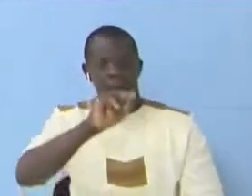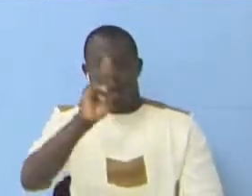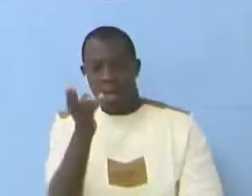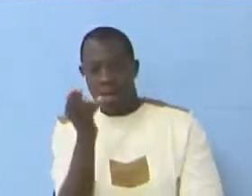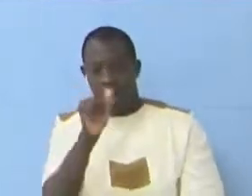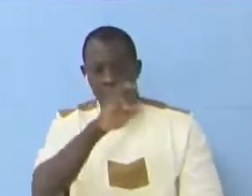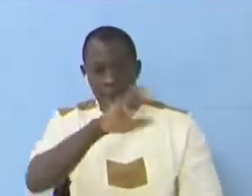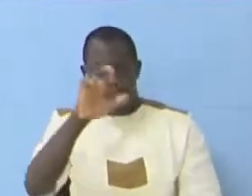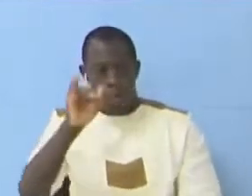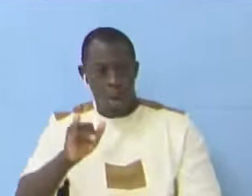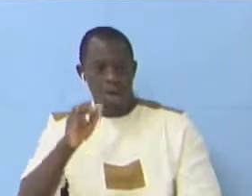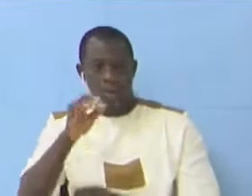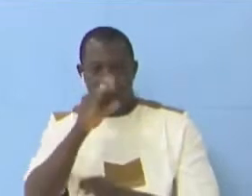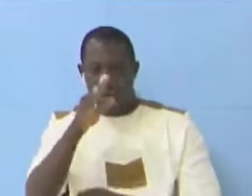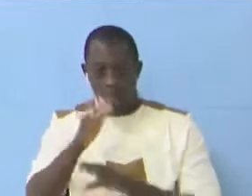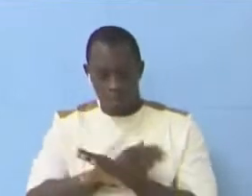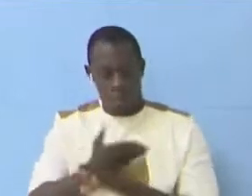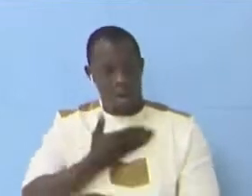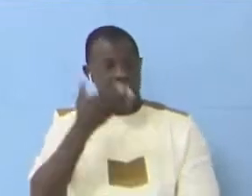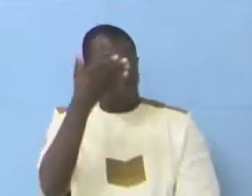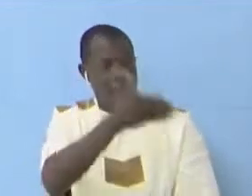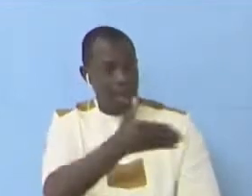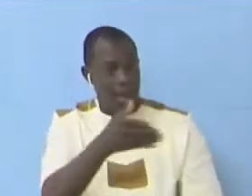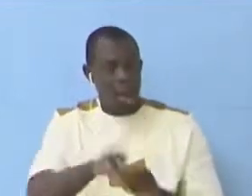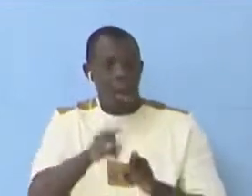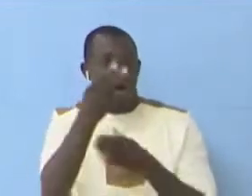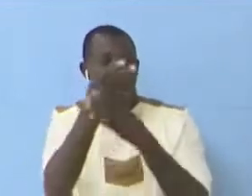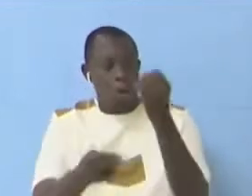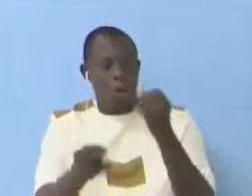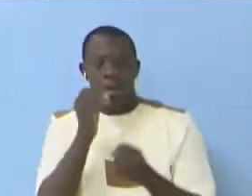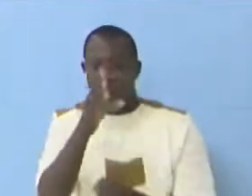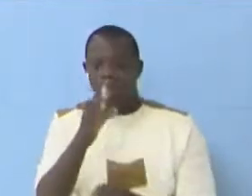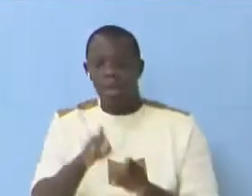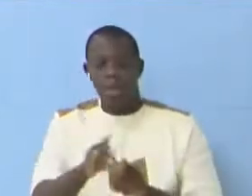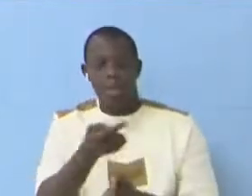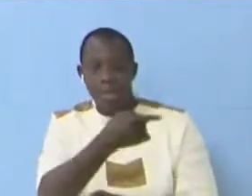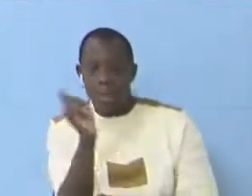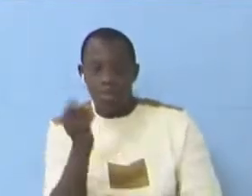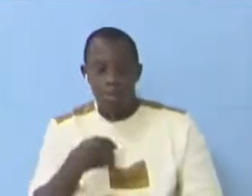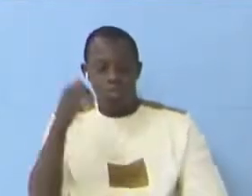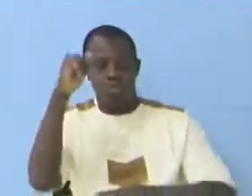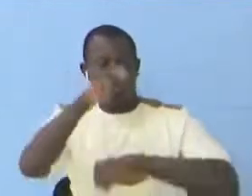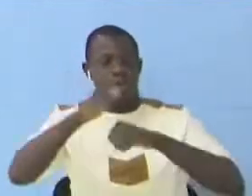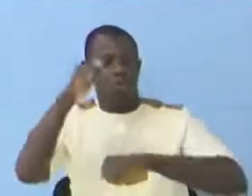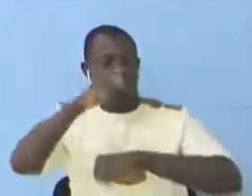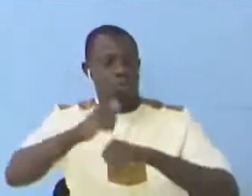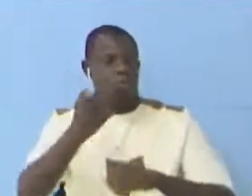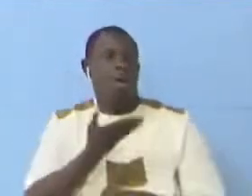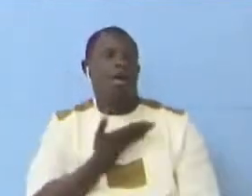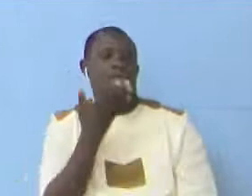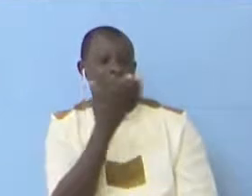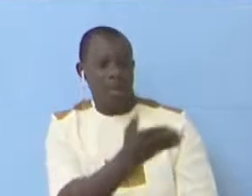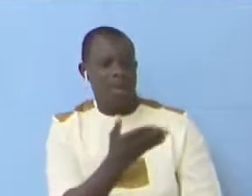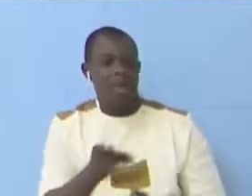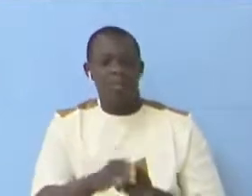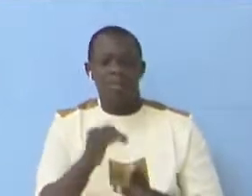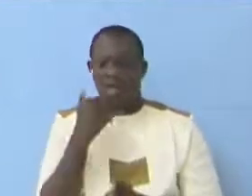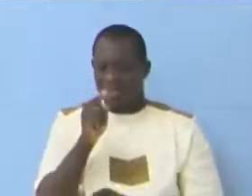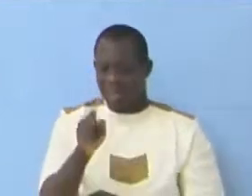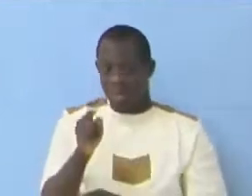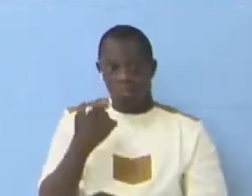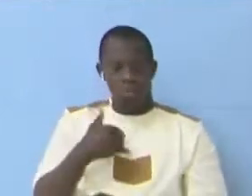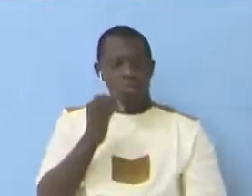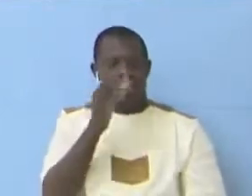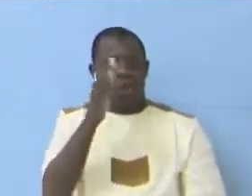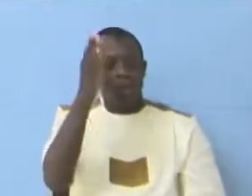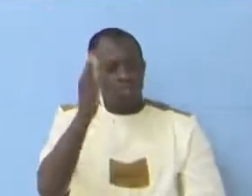and both of them said that these people were tortured. Did they speak the truth or did they lie? Salimina Drame ak Hari Sambu ñoom ñëpp ñu nga fa woon